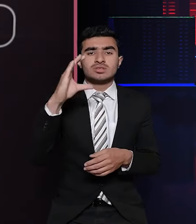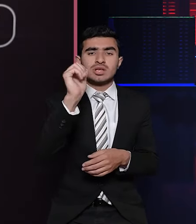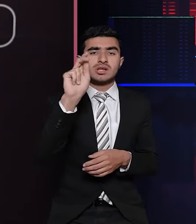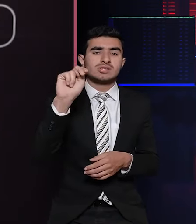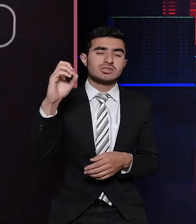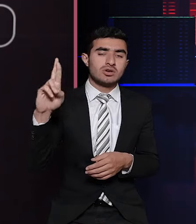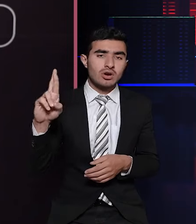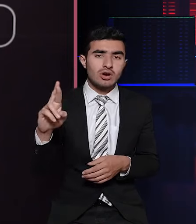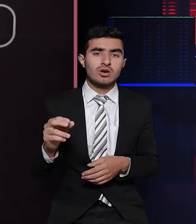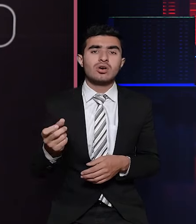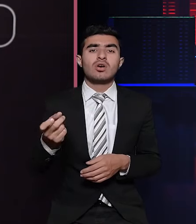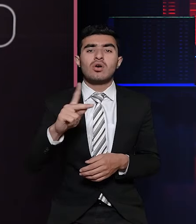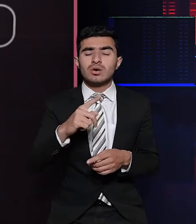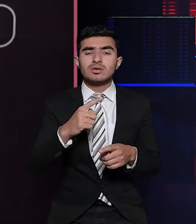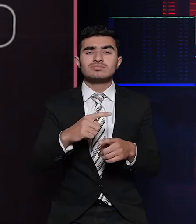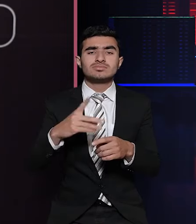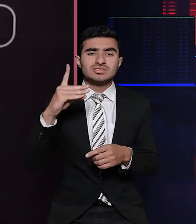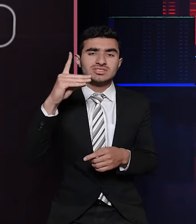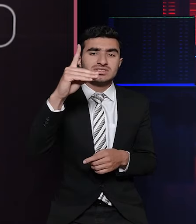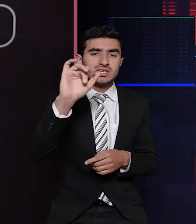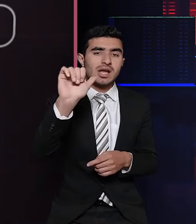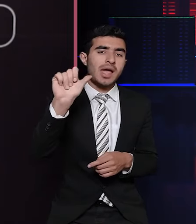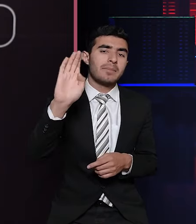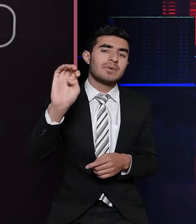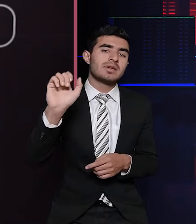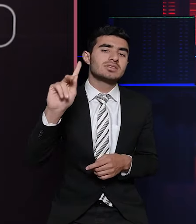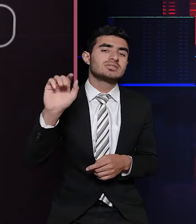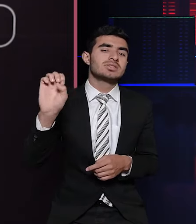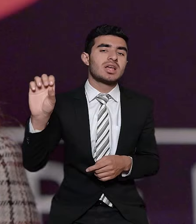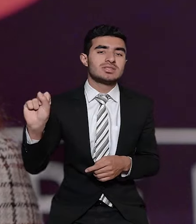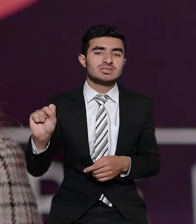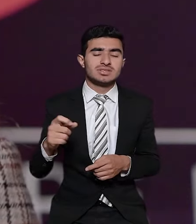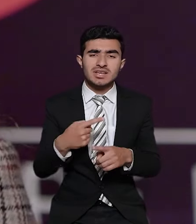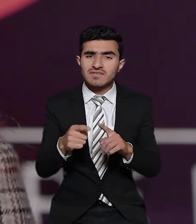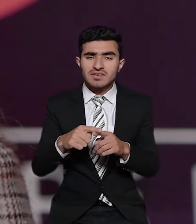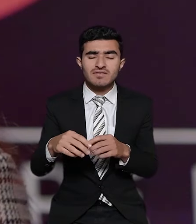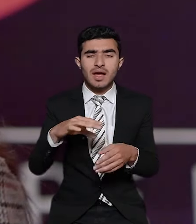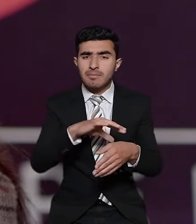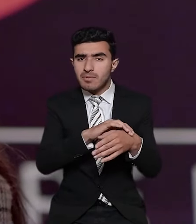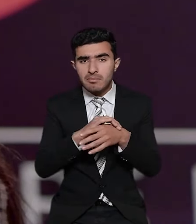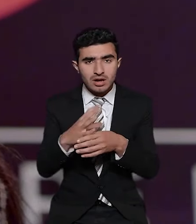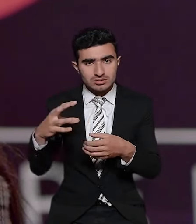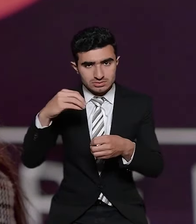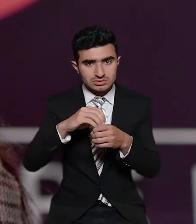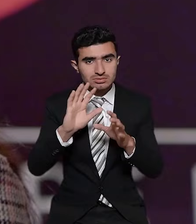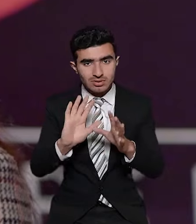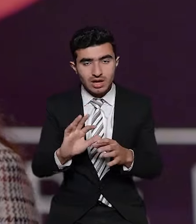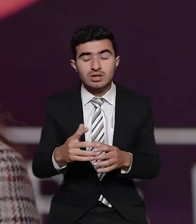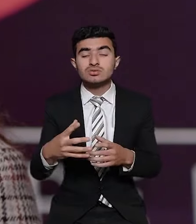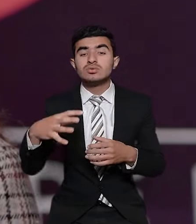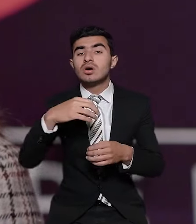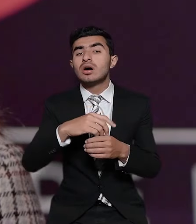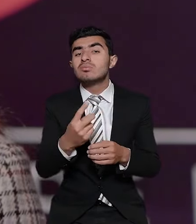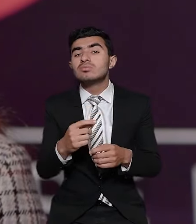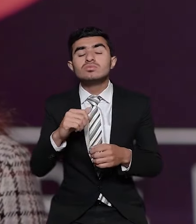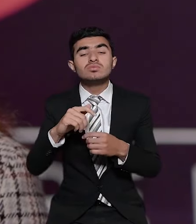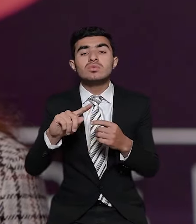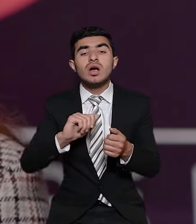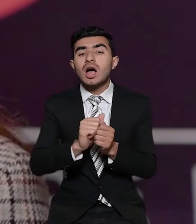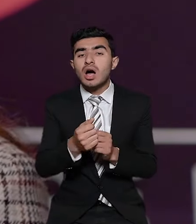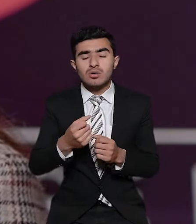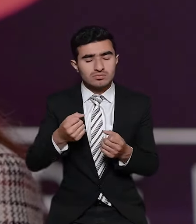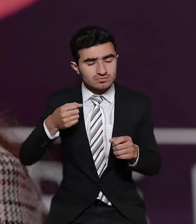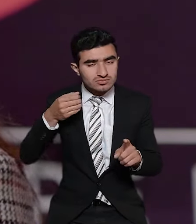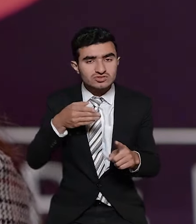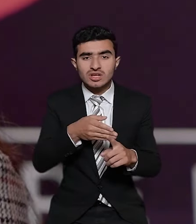diabetes, these are diseases which are growing day by day. The way to tackle these diseases, as all doctors says, that you